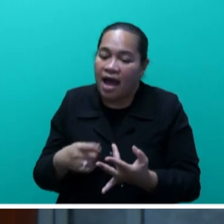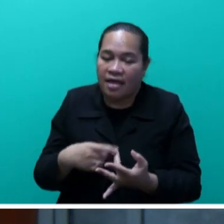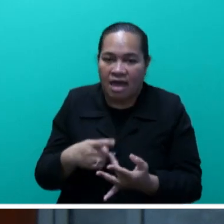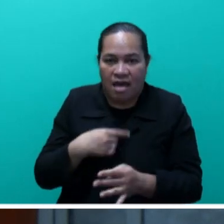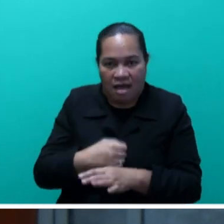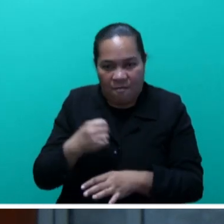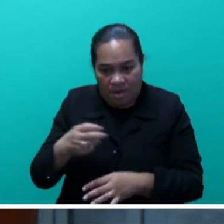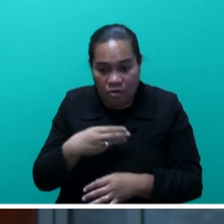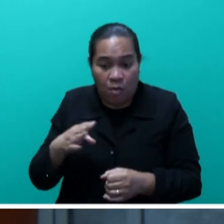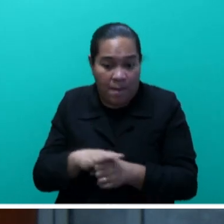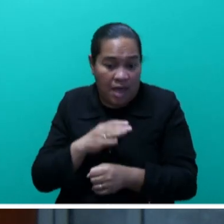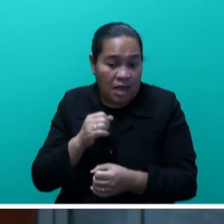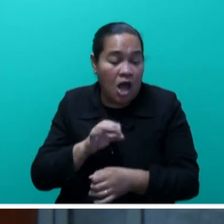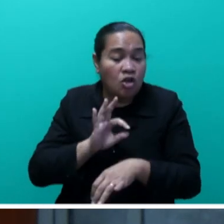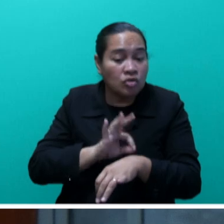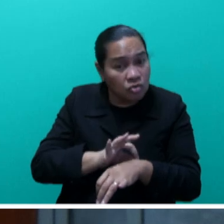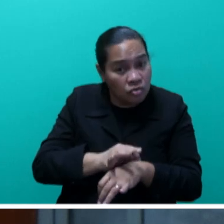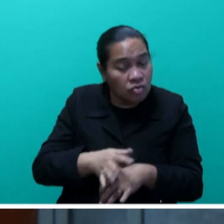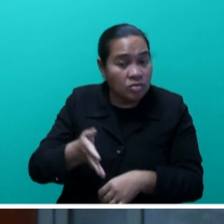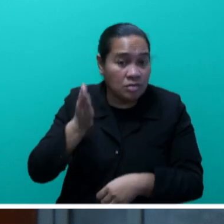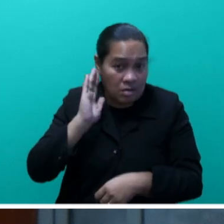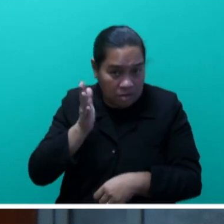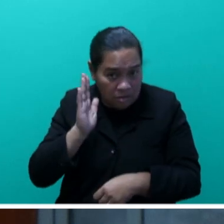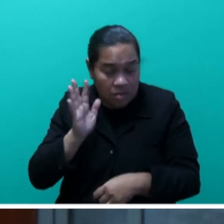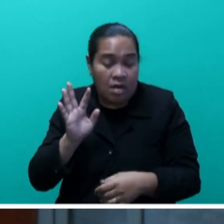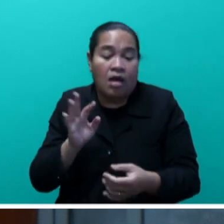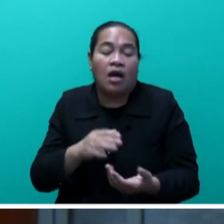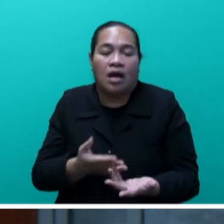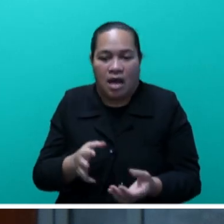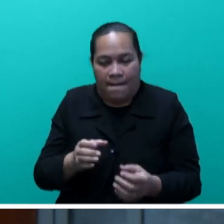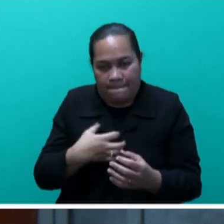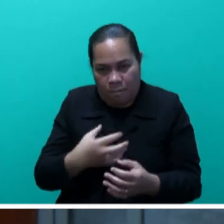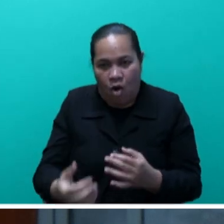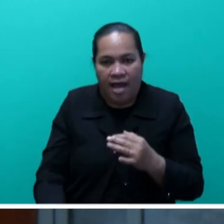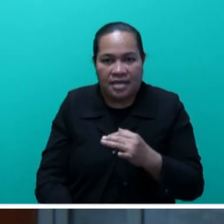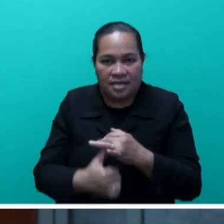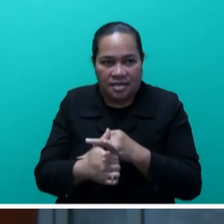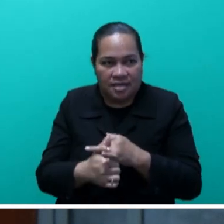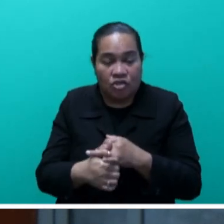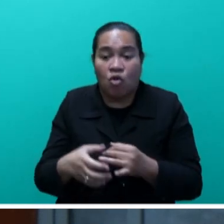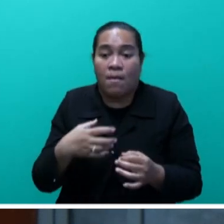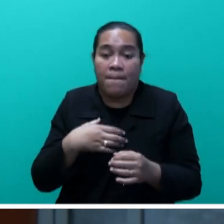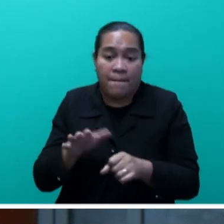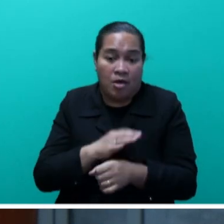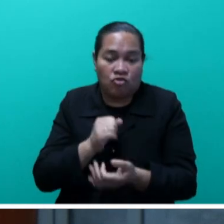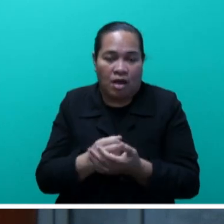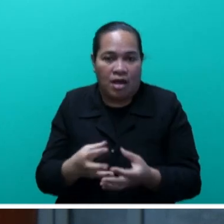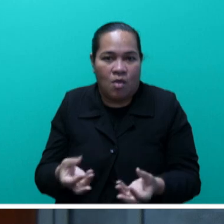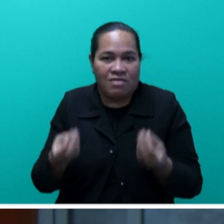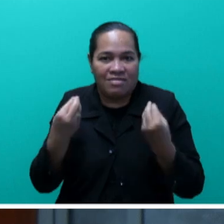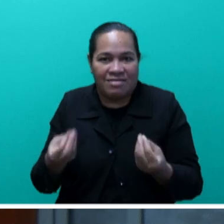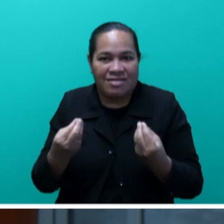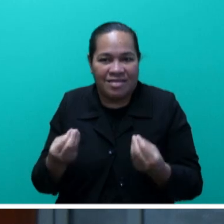making schools and hospitals more accessible and creating advocacy on the meaningful inclusion of persons with disabilities.